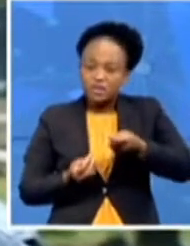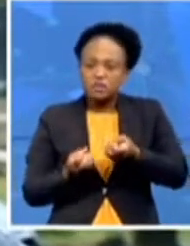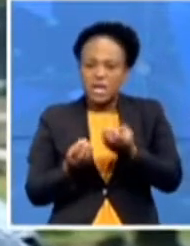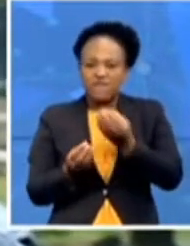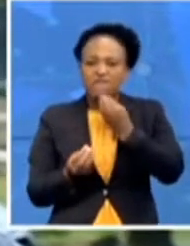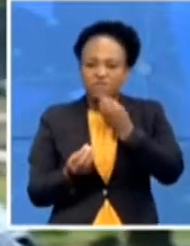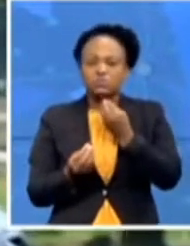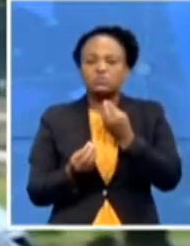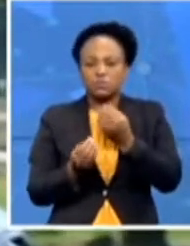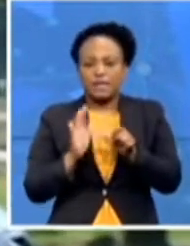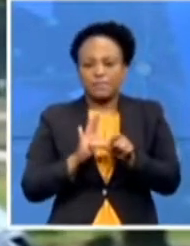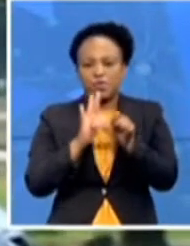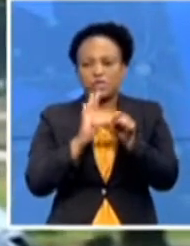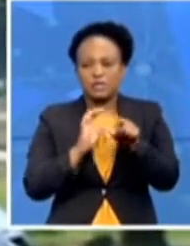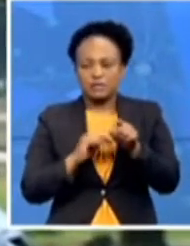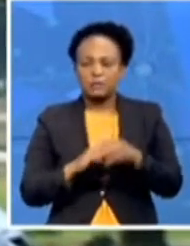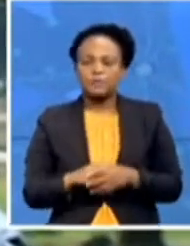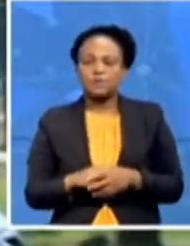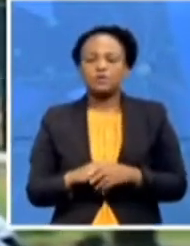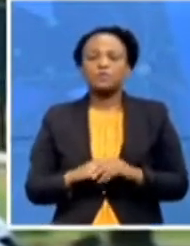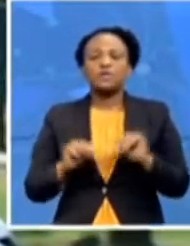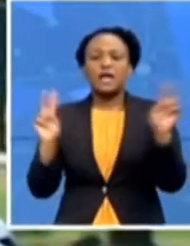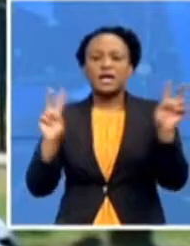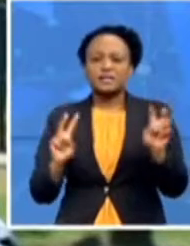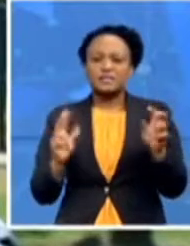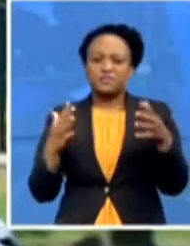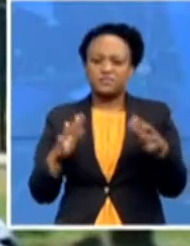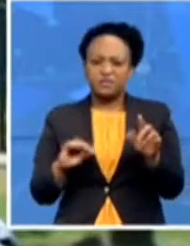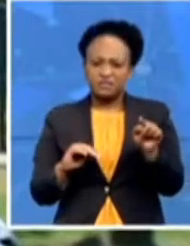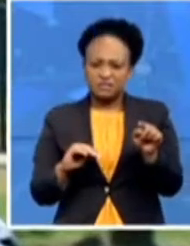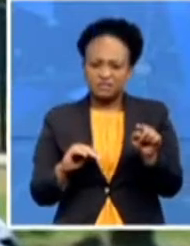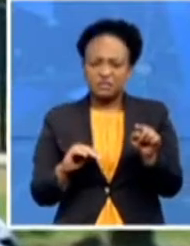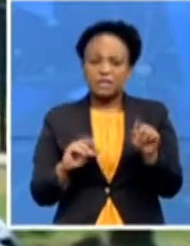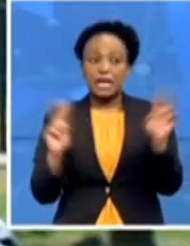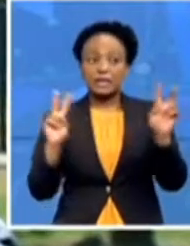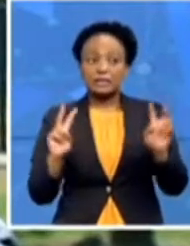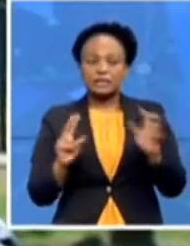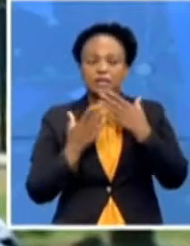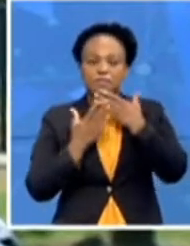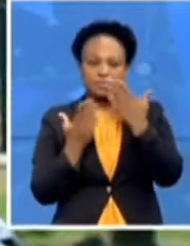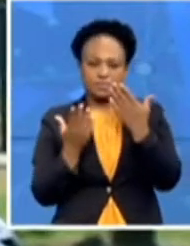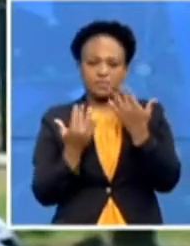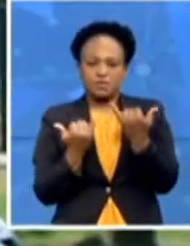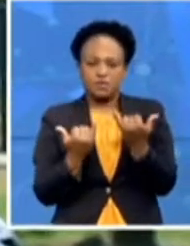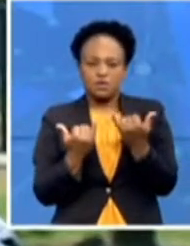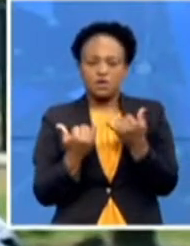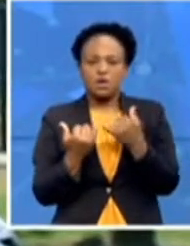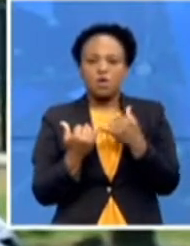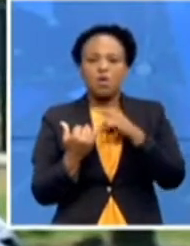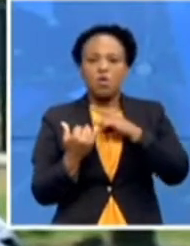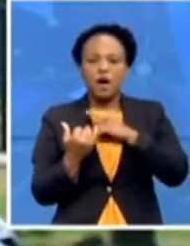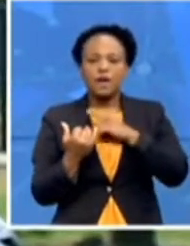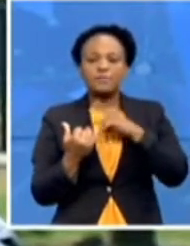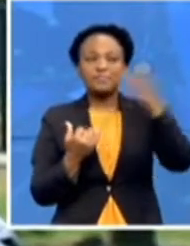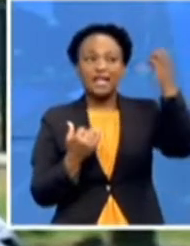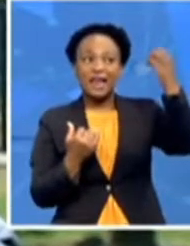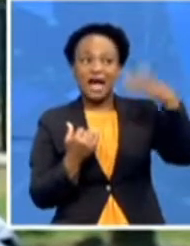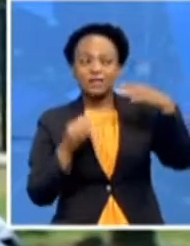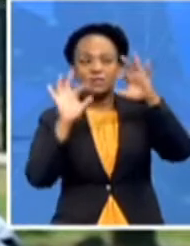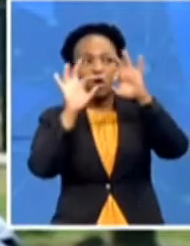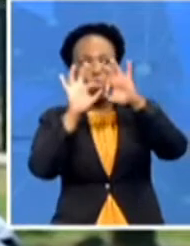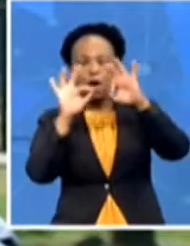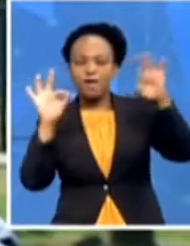done, certain of the blocks won't have electricity because there's live wires and we can't switch on the electricity. So for that, there will be no